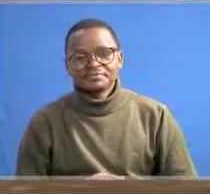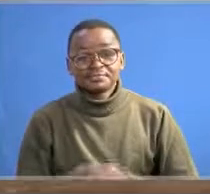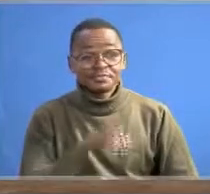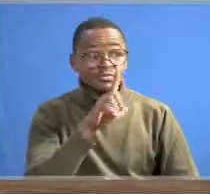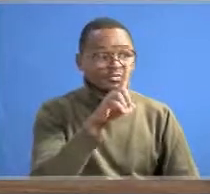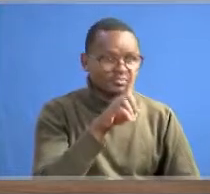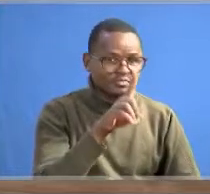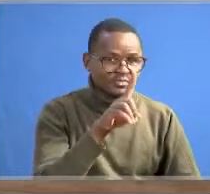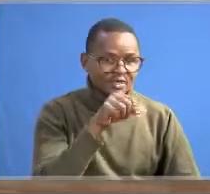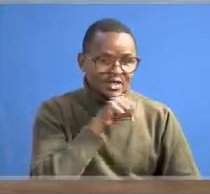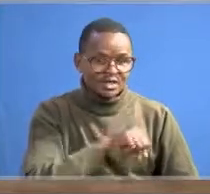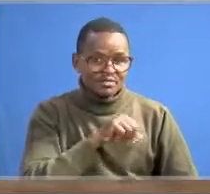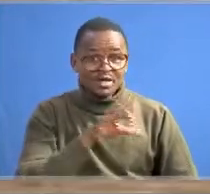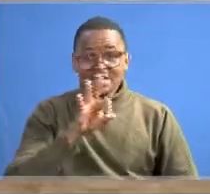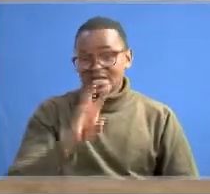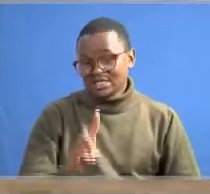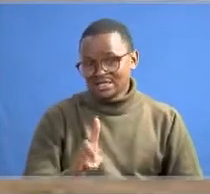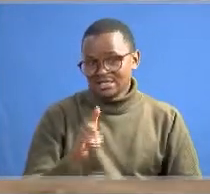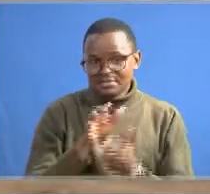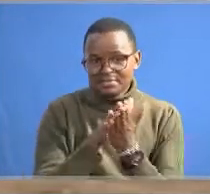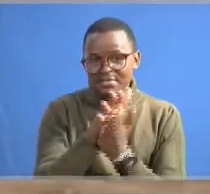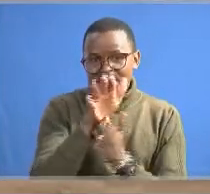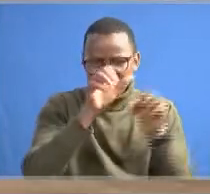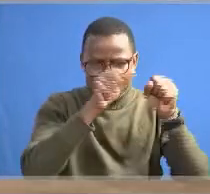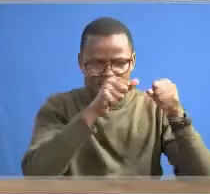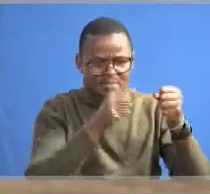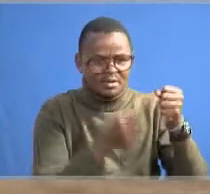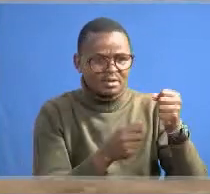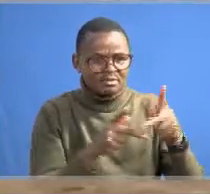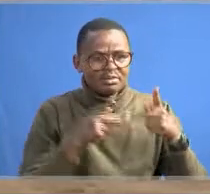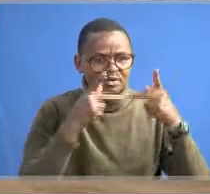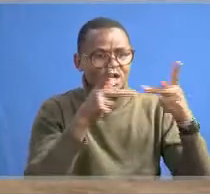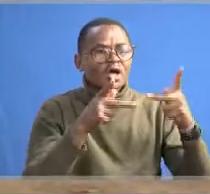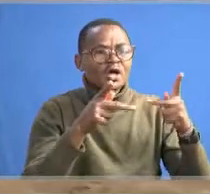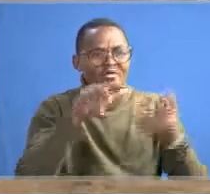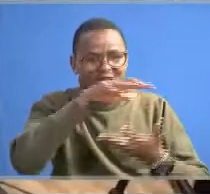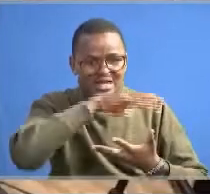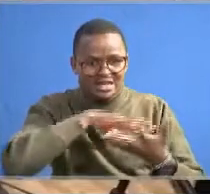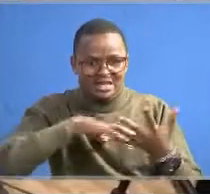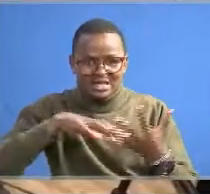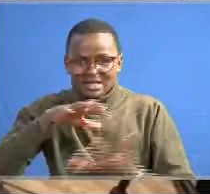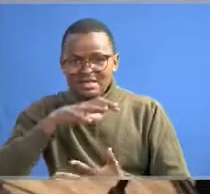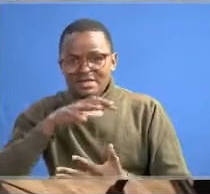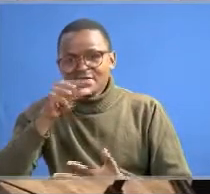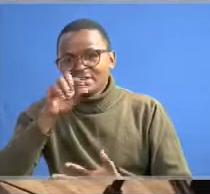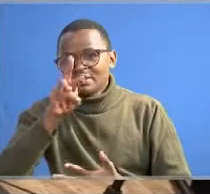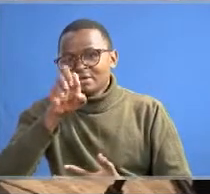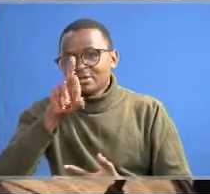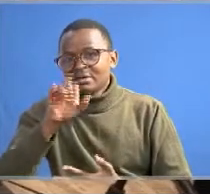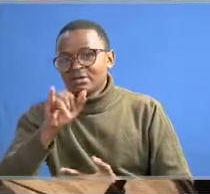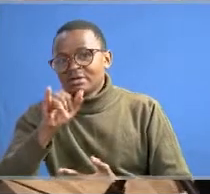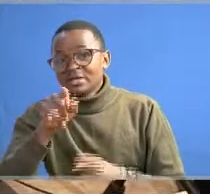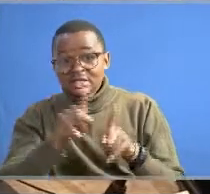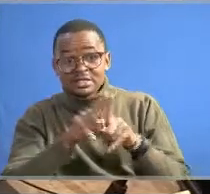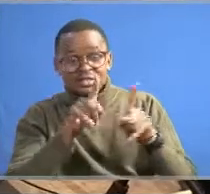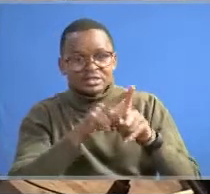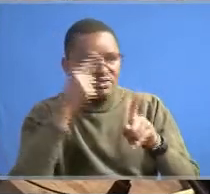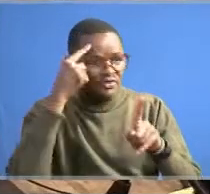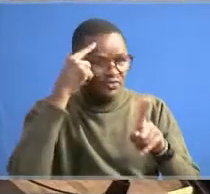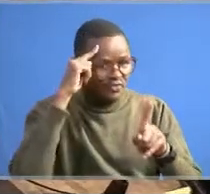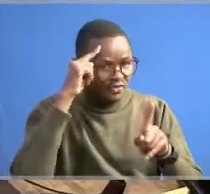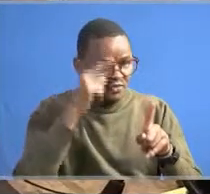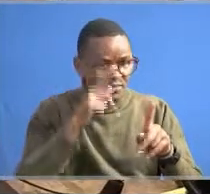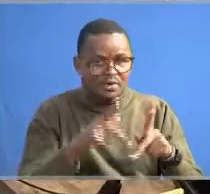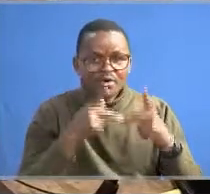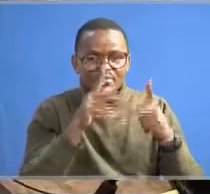One of the key advantages of 3D printing is the ability to produce very complex shapes or geometries, and a prerequisite for producing